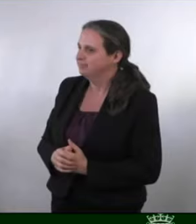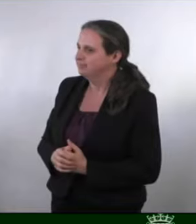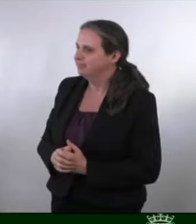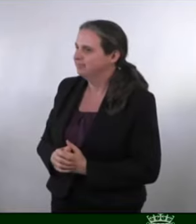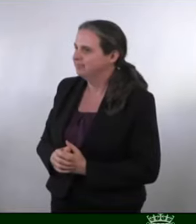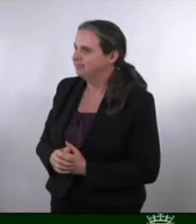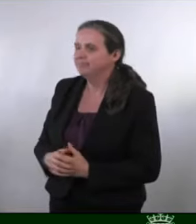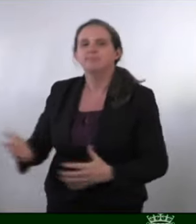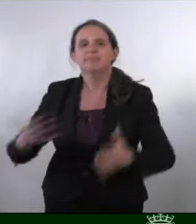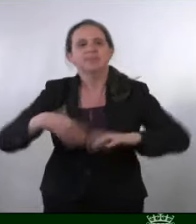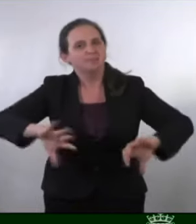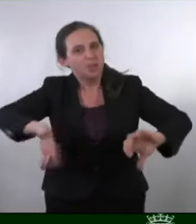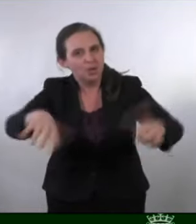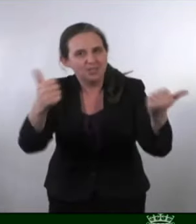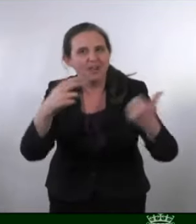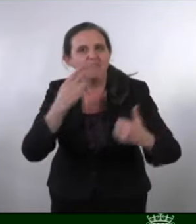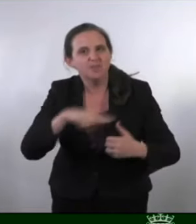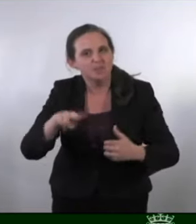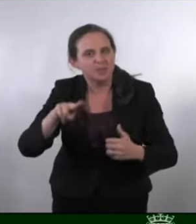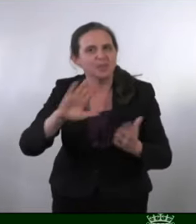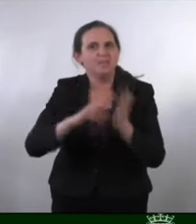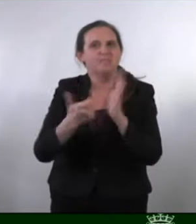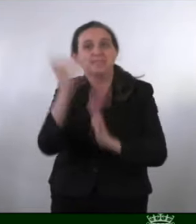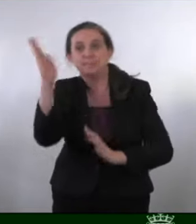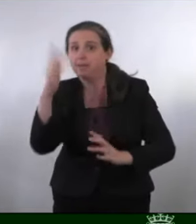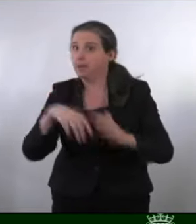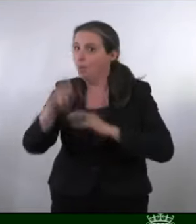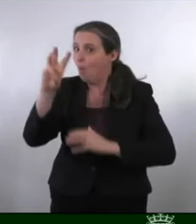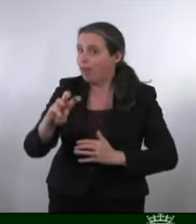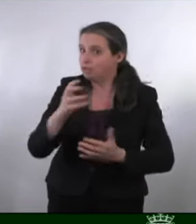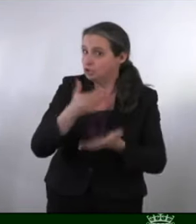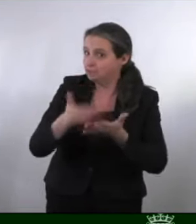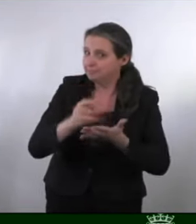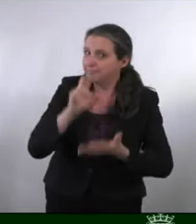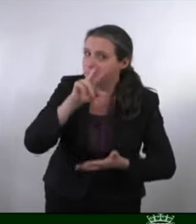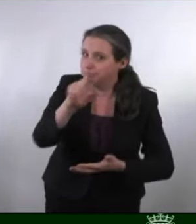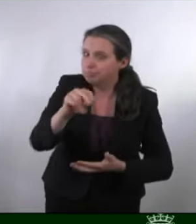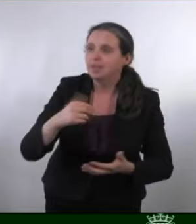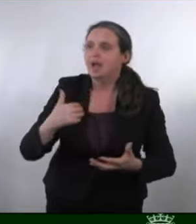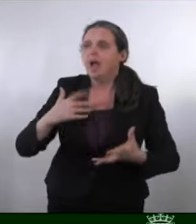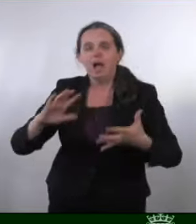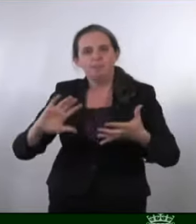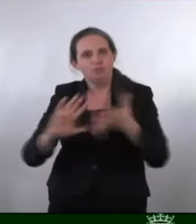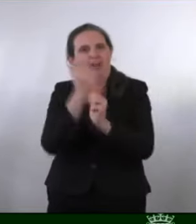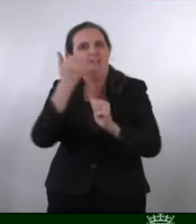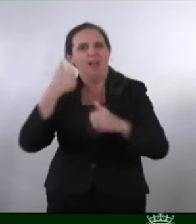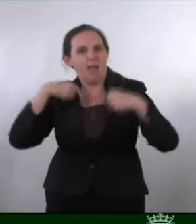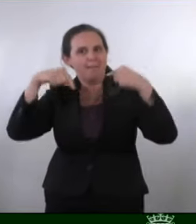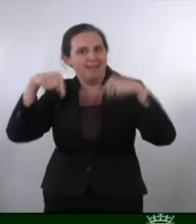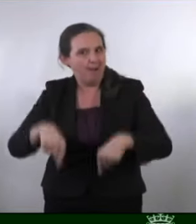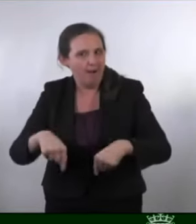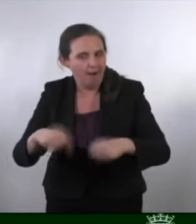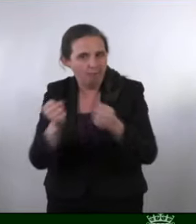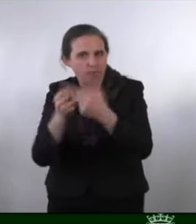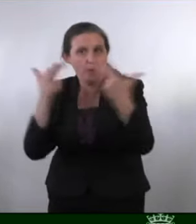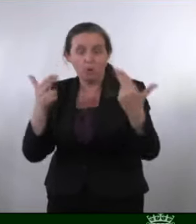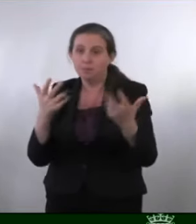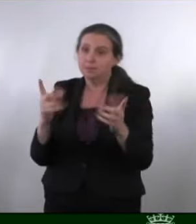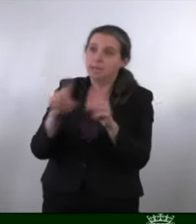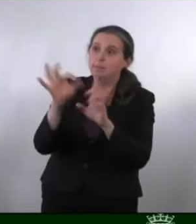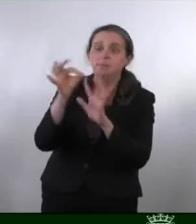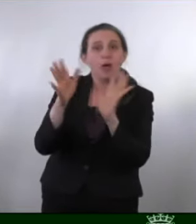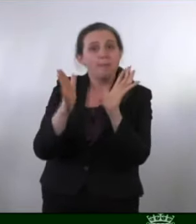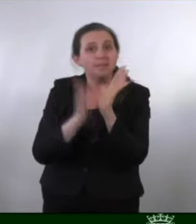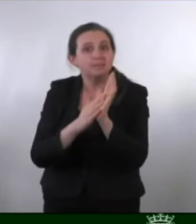Diolch, Madam Deputy Speaker. I'm grateful that both the Prime Minister and I are now back virtual. And I'm also pleased to hear from the Prime